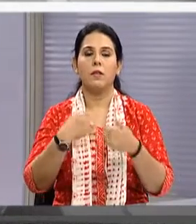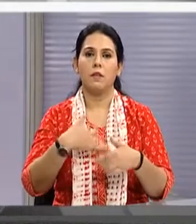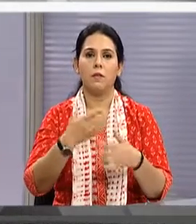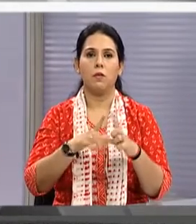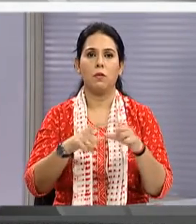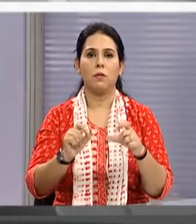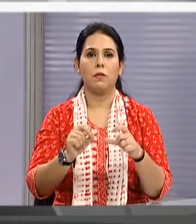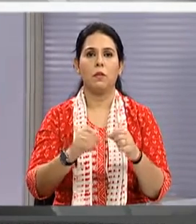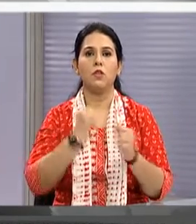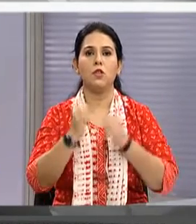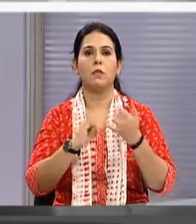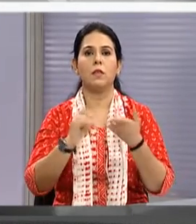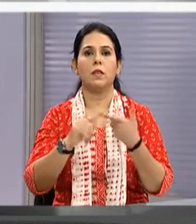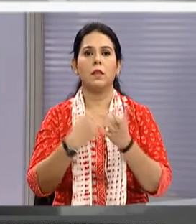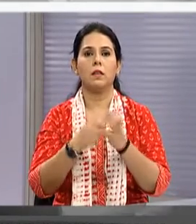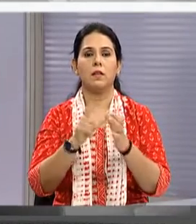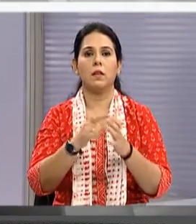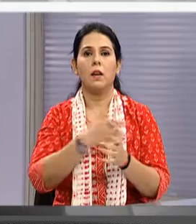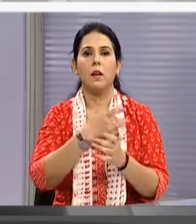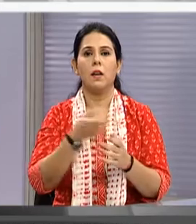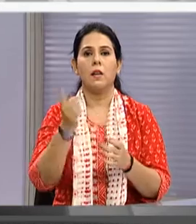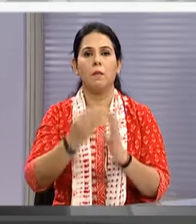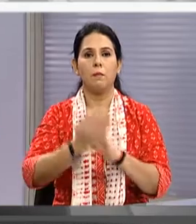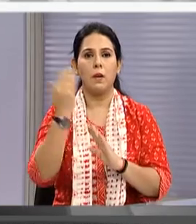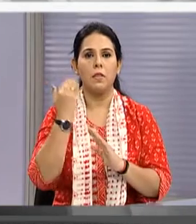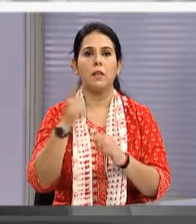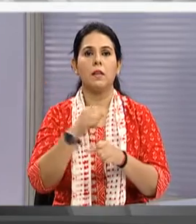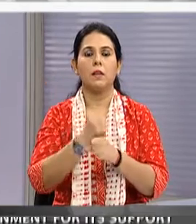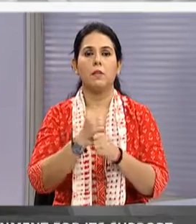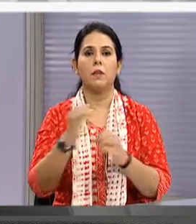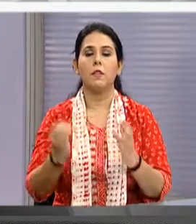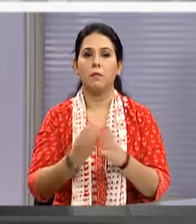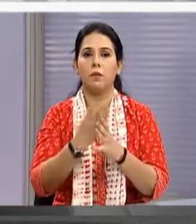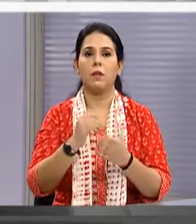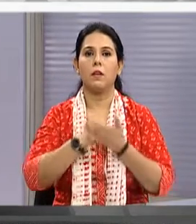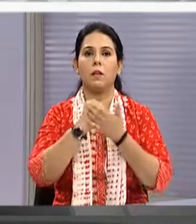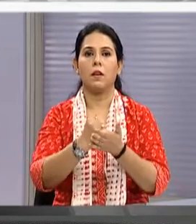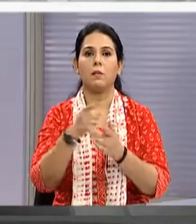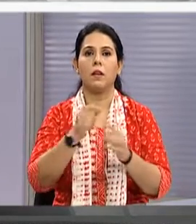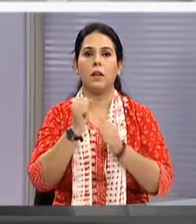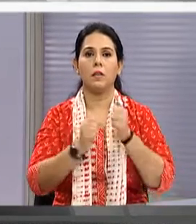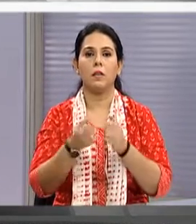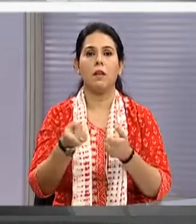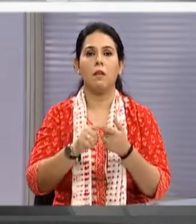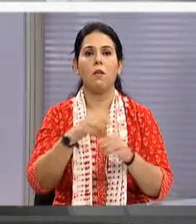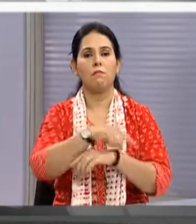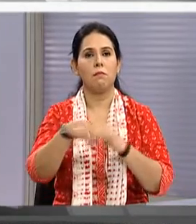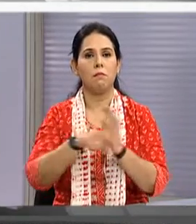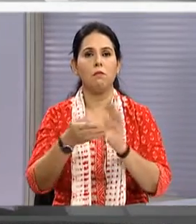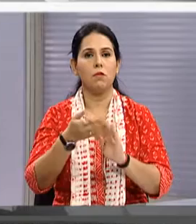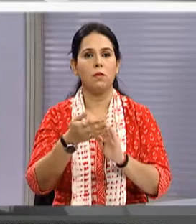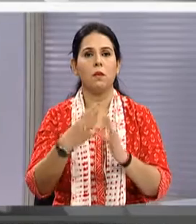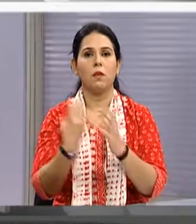self-sufficient. Sports Secretary Rajiv Yadav said, unlike in the past, the government is proactive and helped the athletes in every